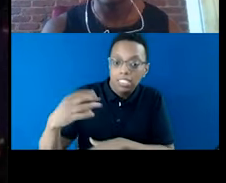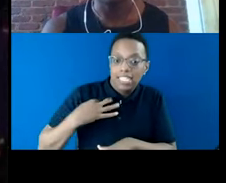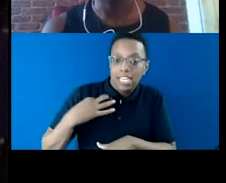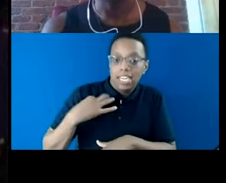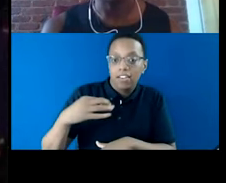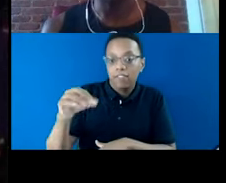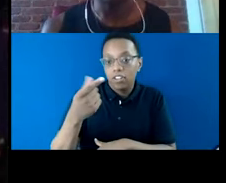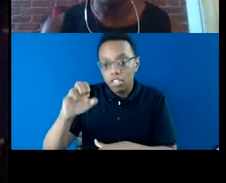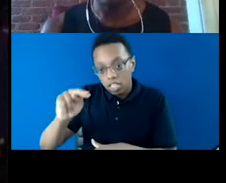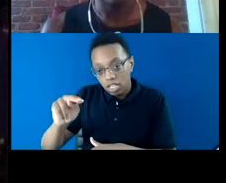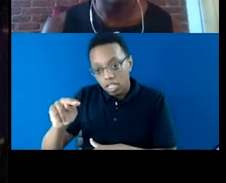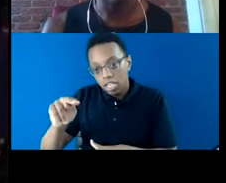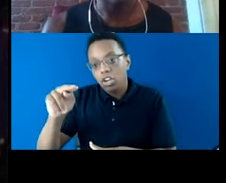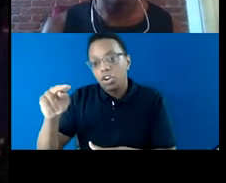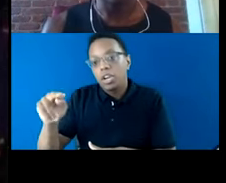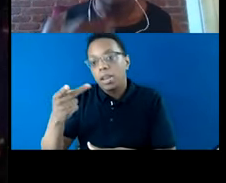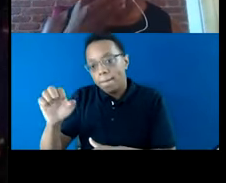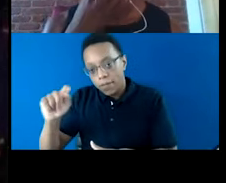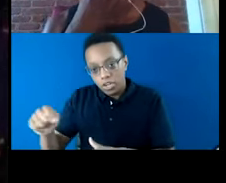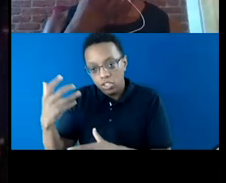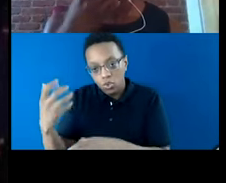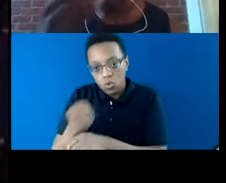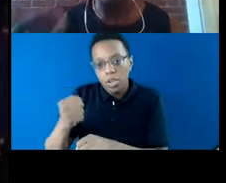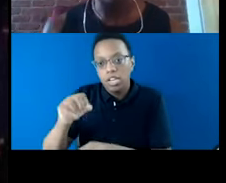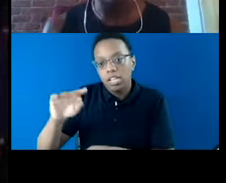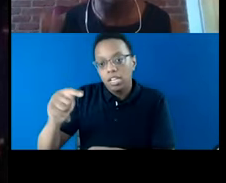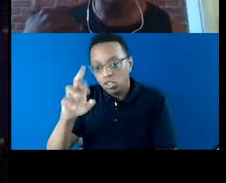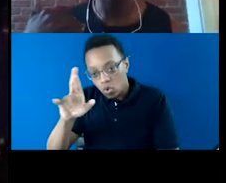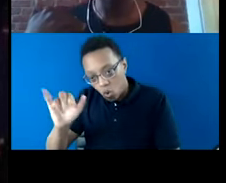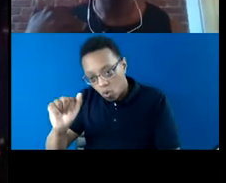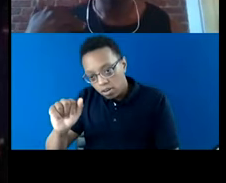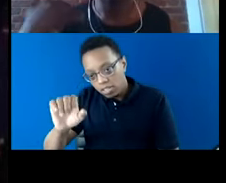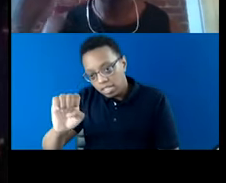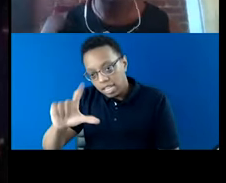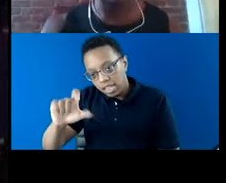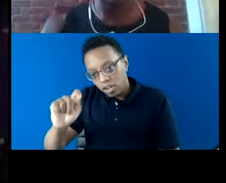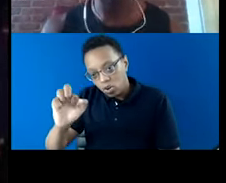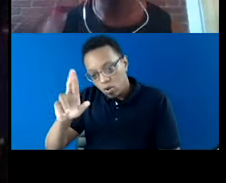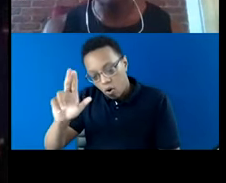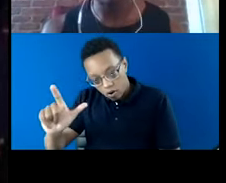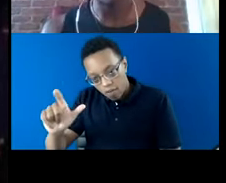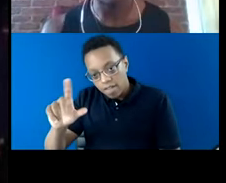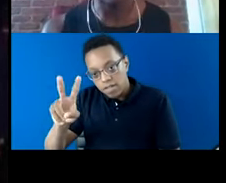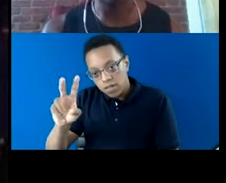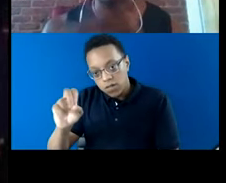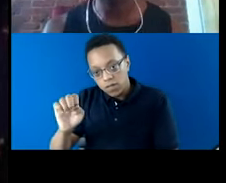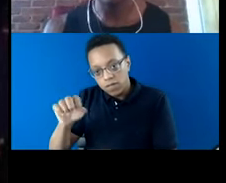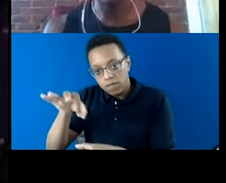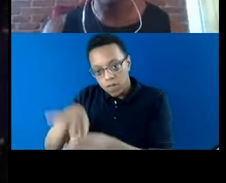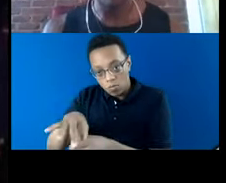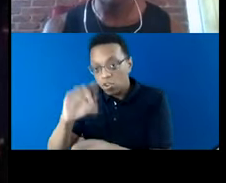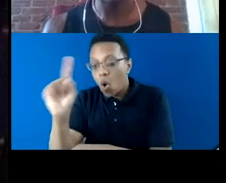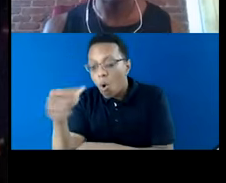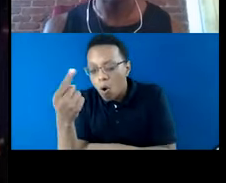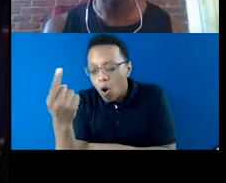States. And that was in 2016. So I'm going to just play a clip of her and then I'm going to